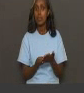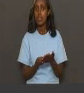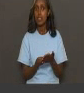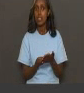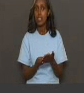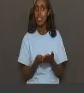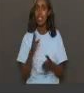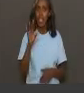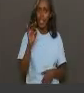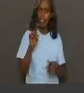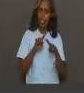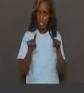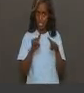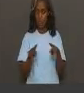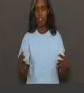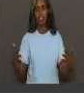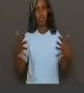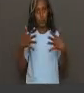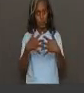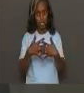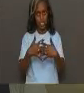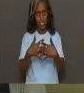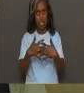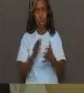in 8 different combinations.